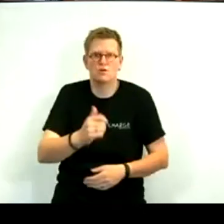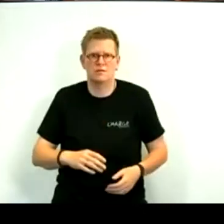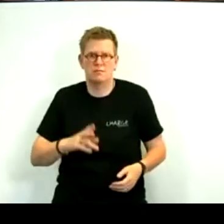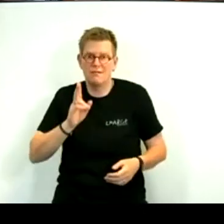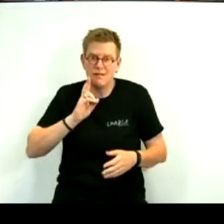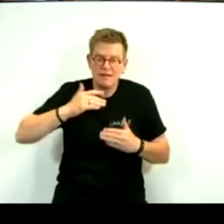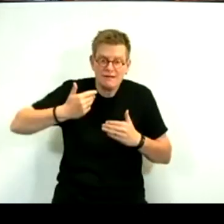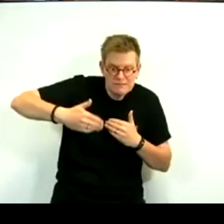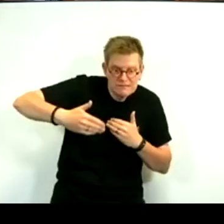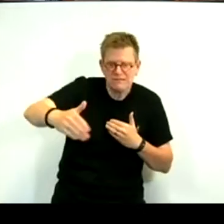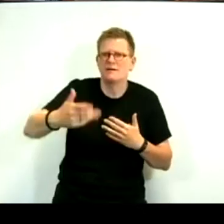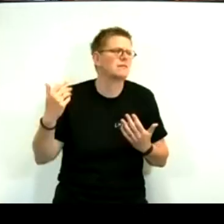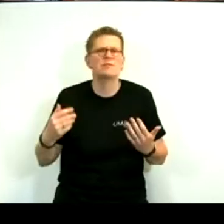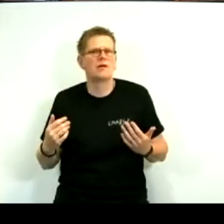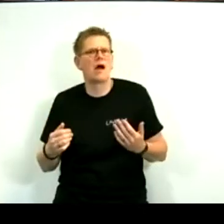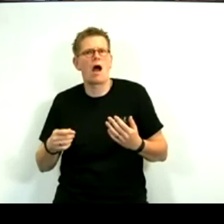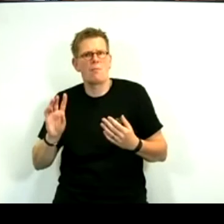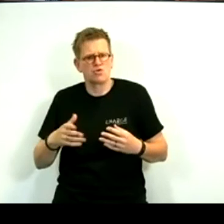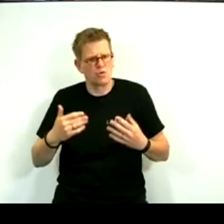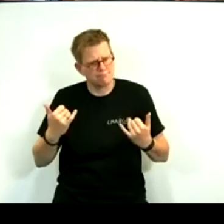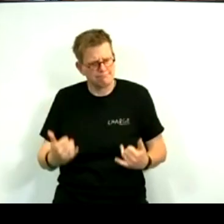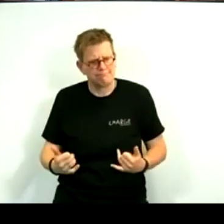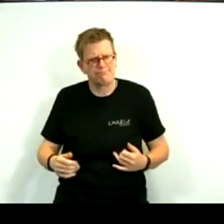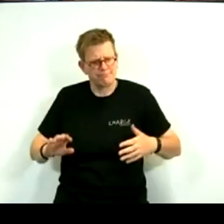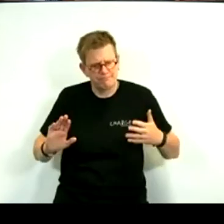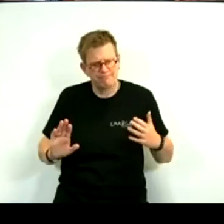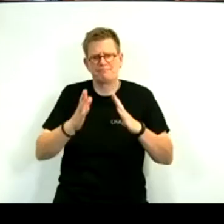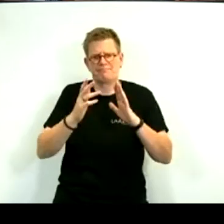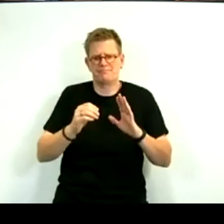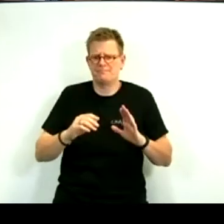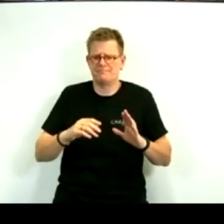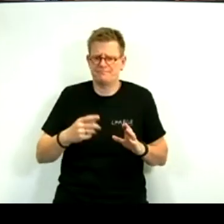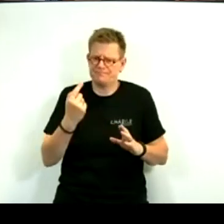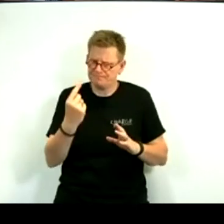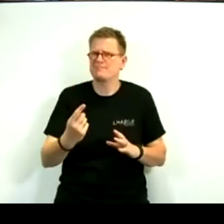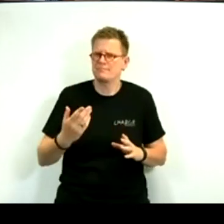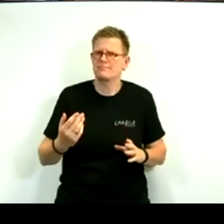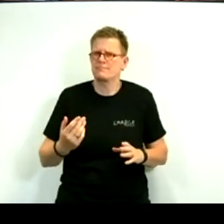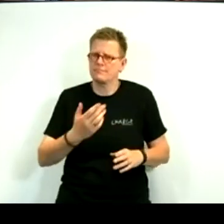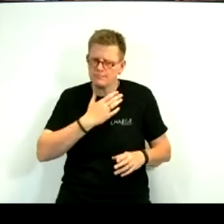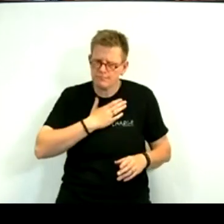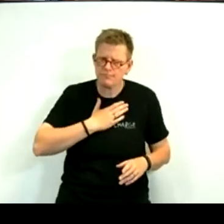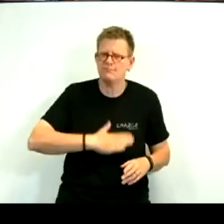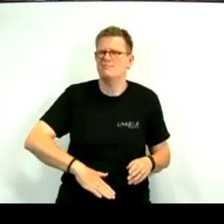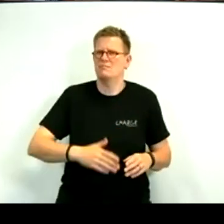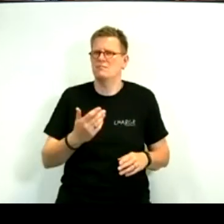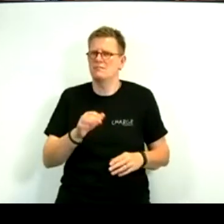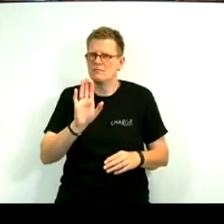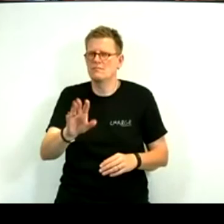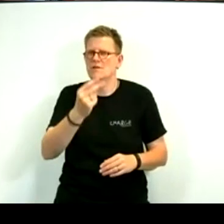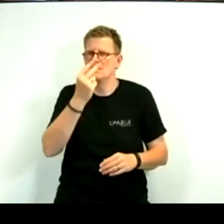at the moment, this allows him to do fine vision work and visually directed